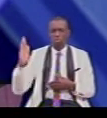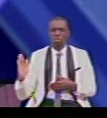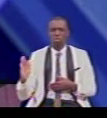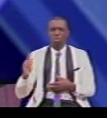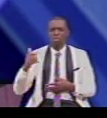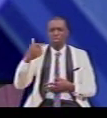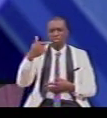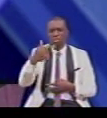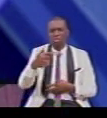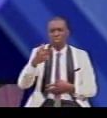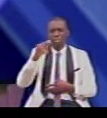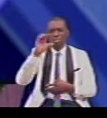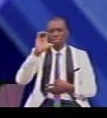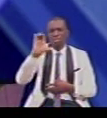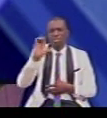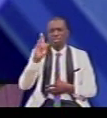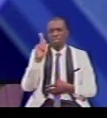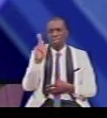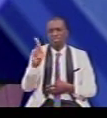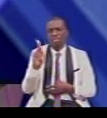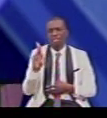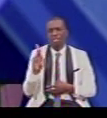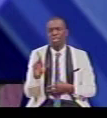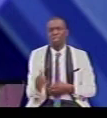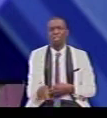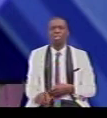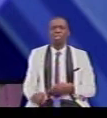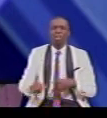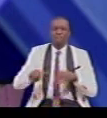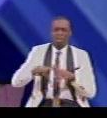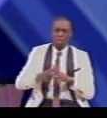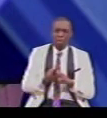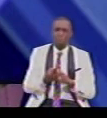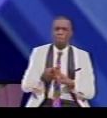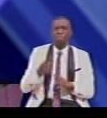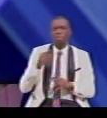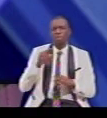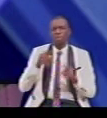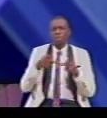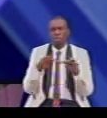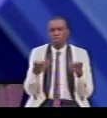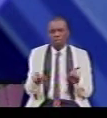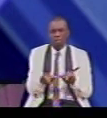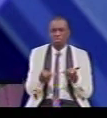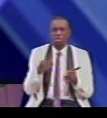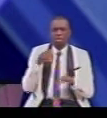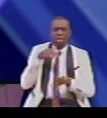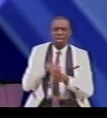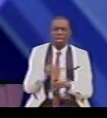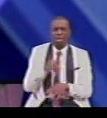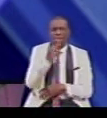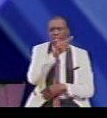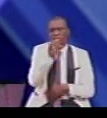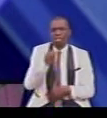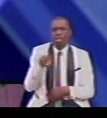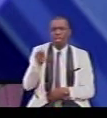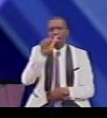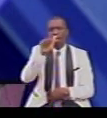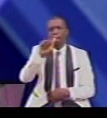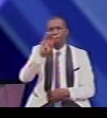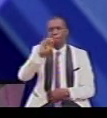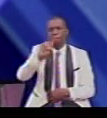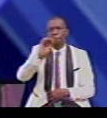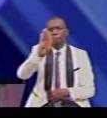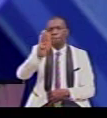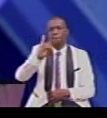though Alpha location in Zambia yet the Lord expressed that from all over the world all over the